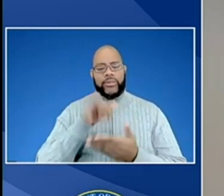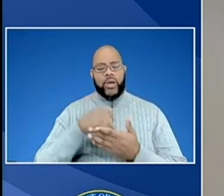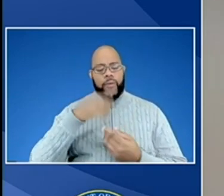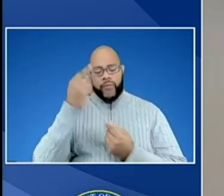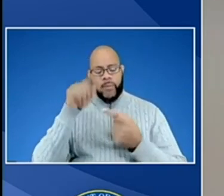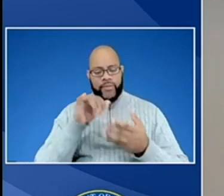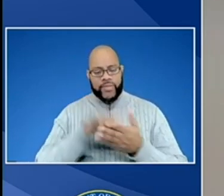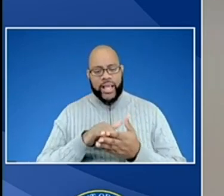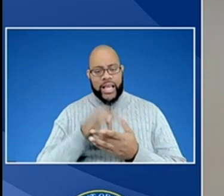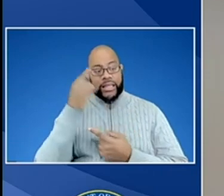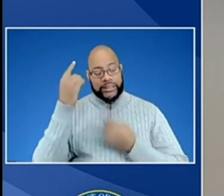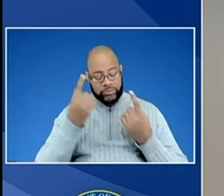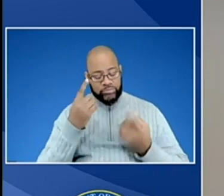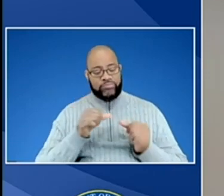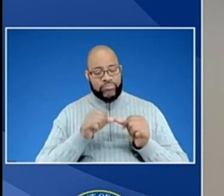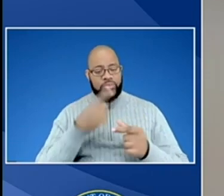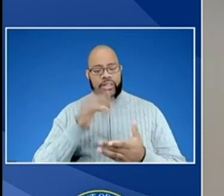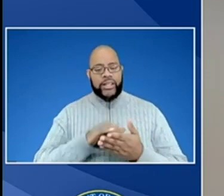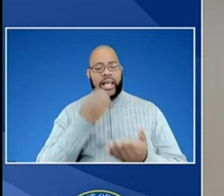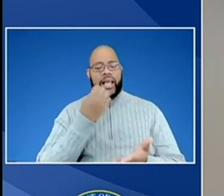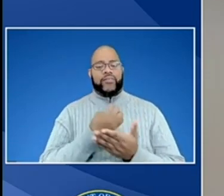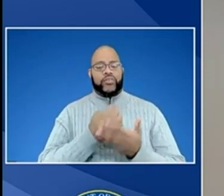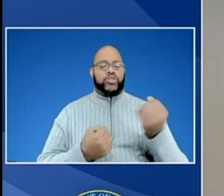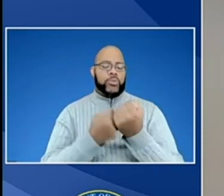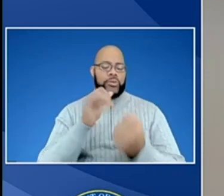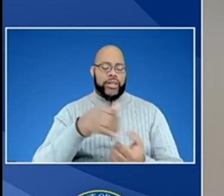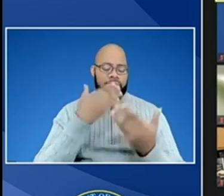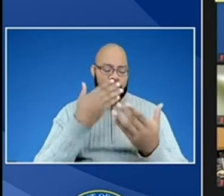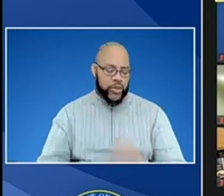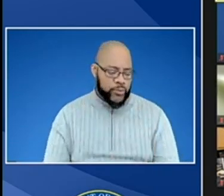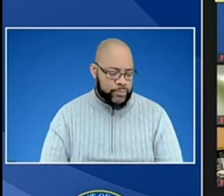about considerably and we have seen the evidence to support it. Thank you.